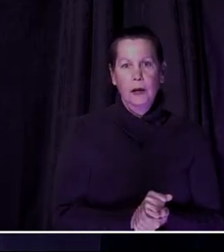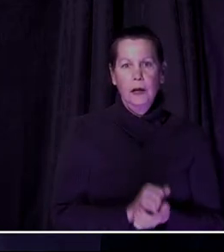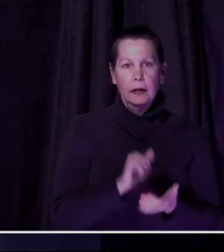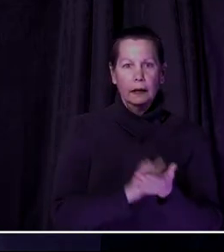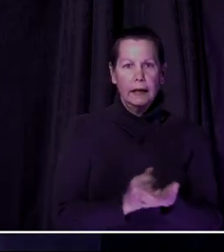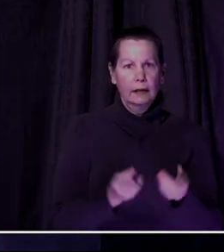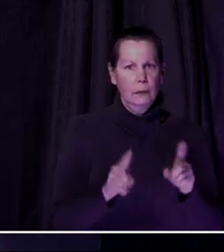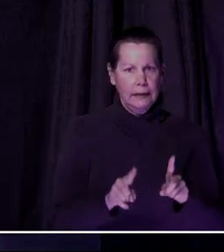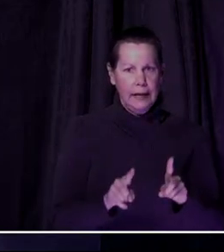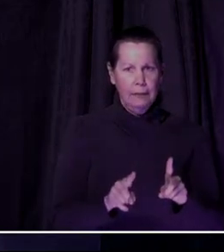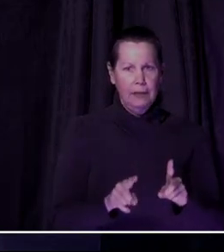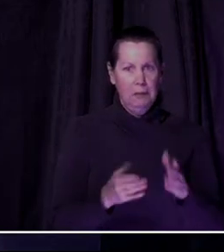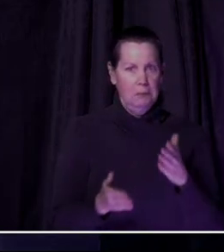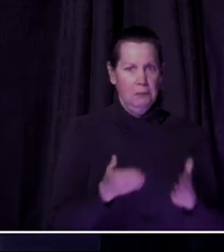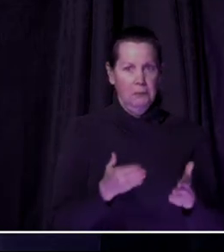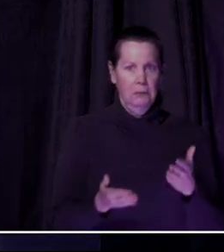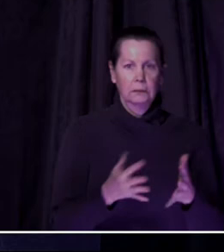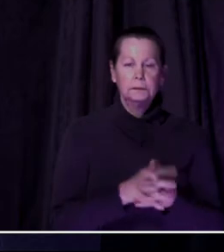on?